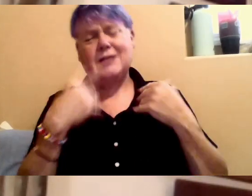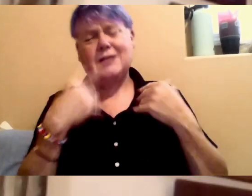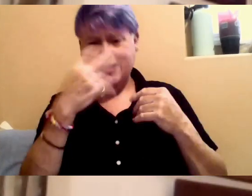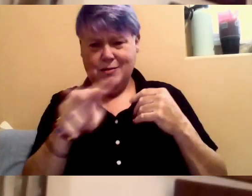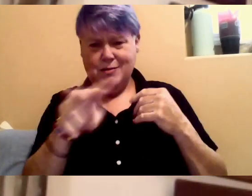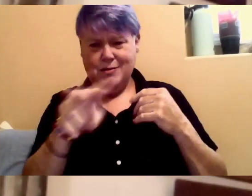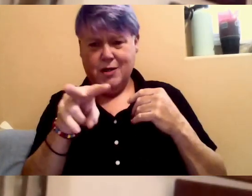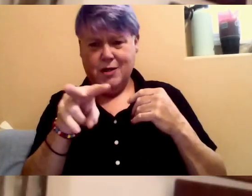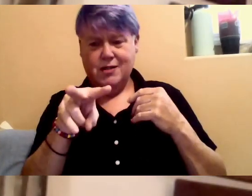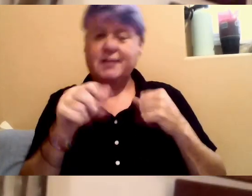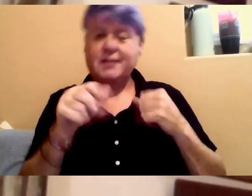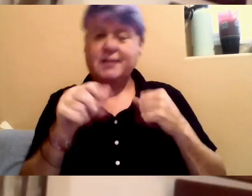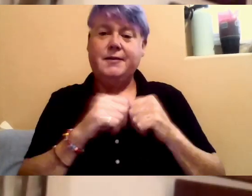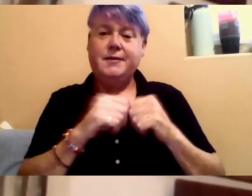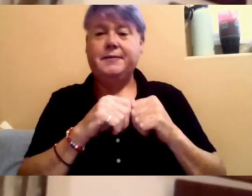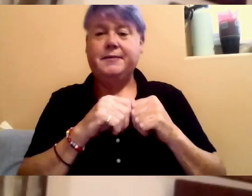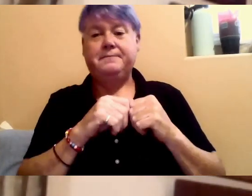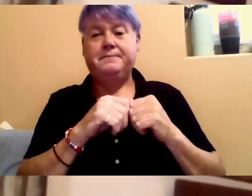And